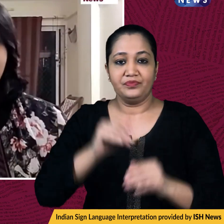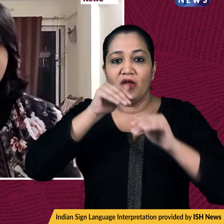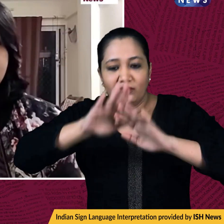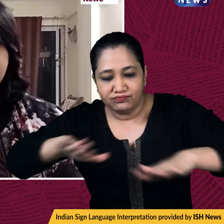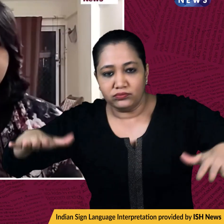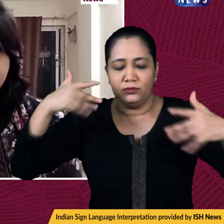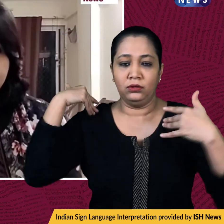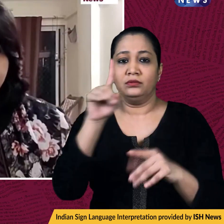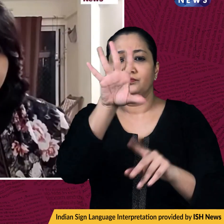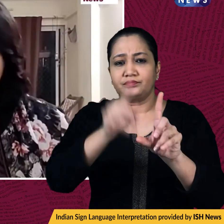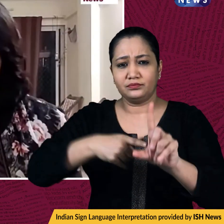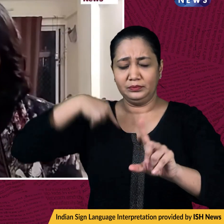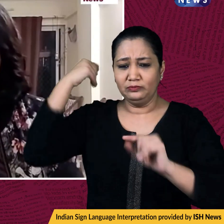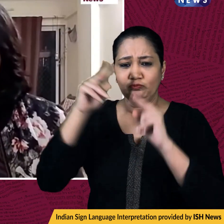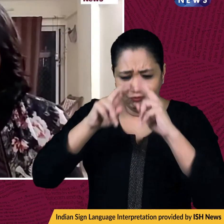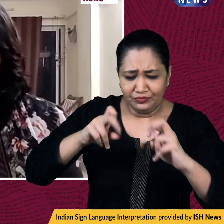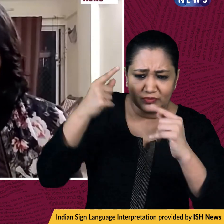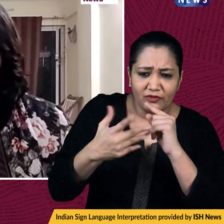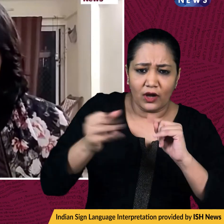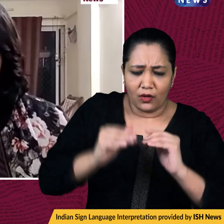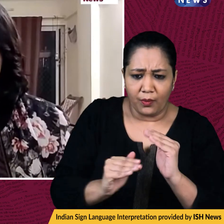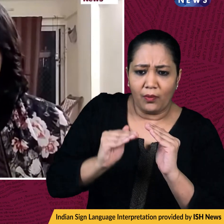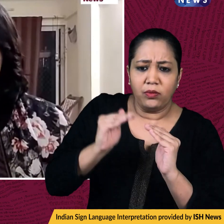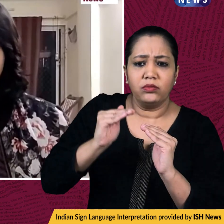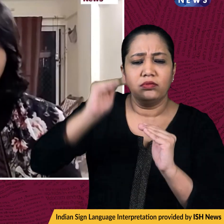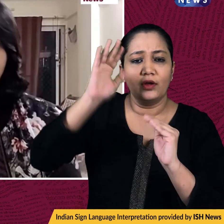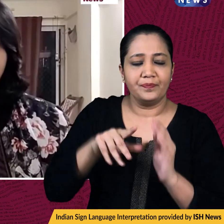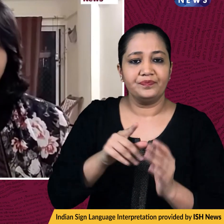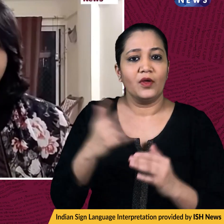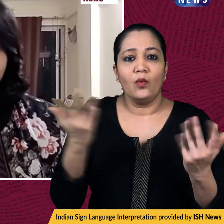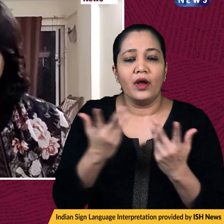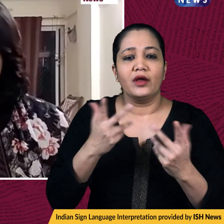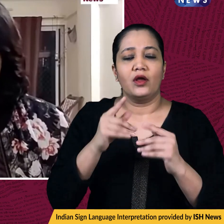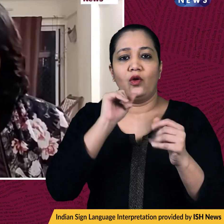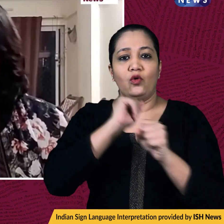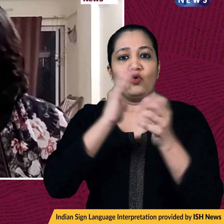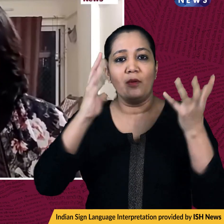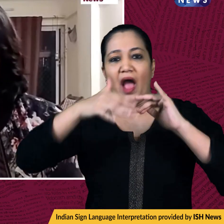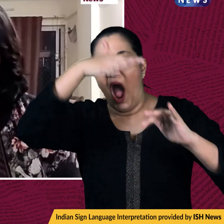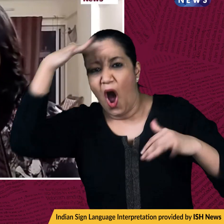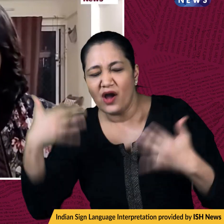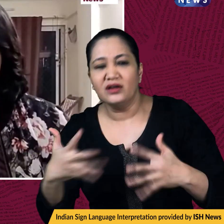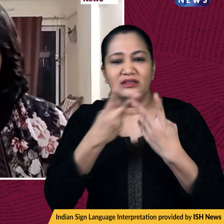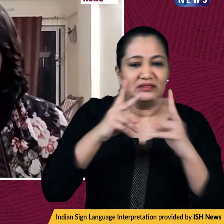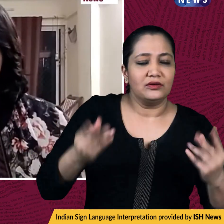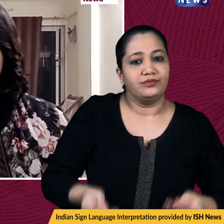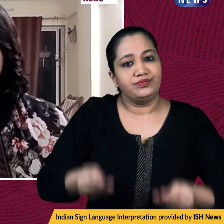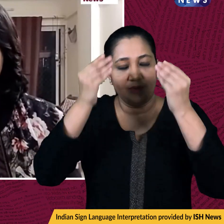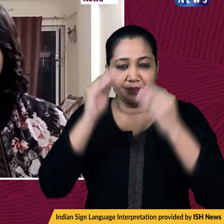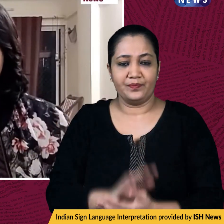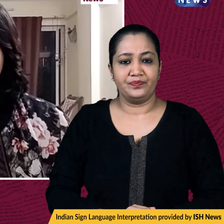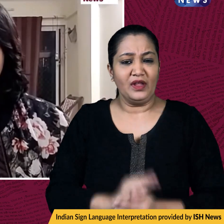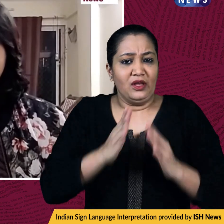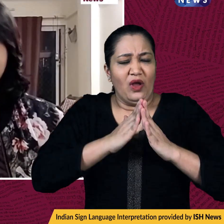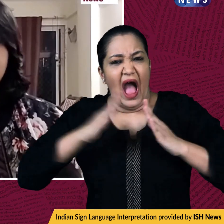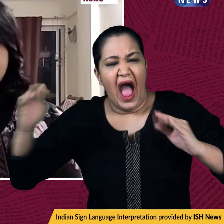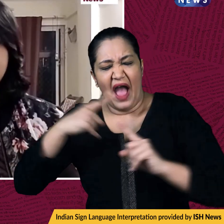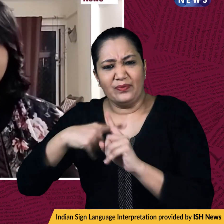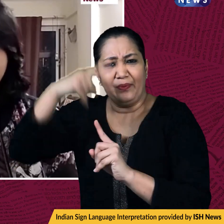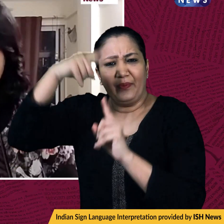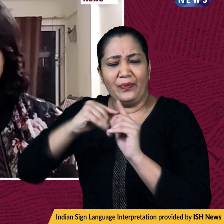relationship with the Congress, does not field candidates against Sonia Gandhi and Rahul Gandhi. This time, the two parties have not renewed